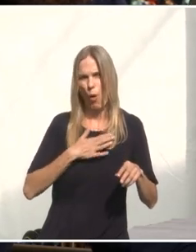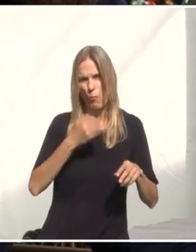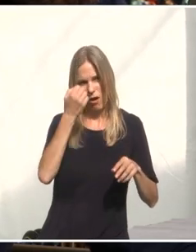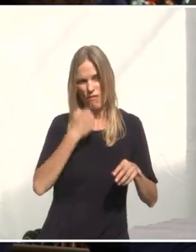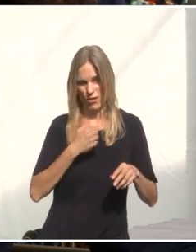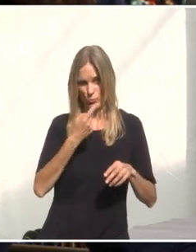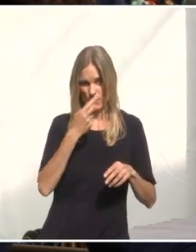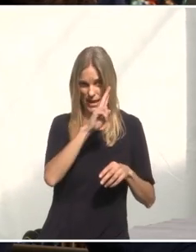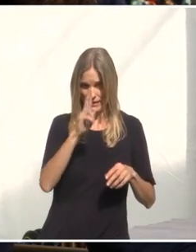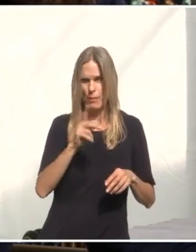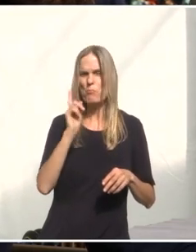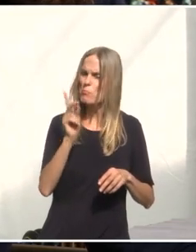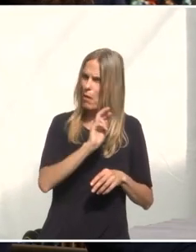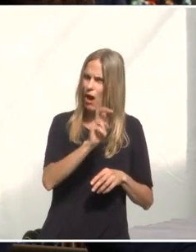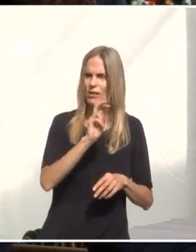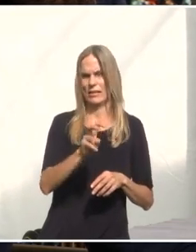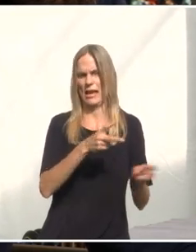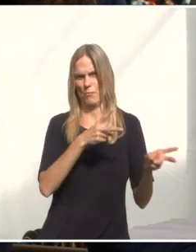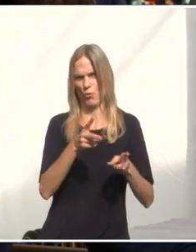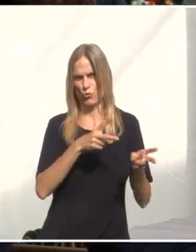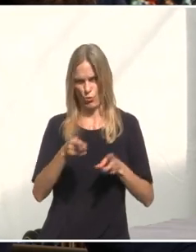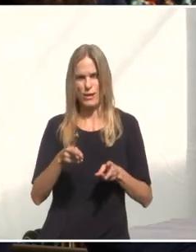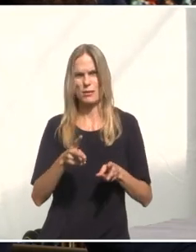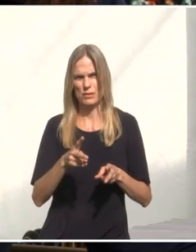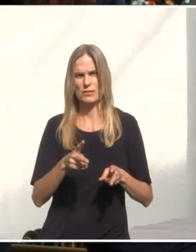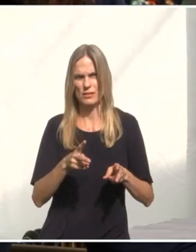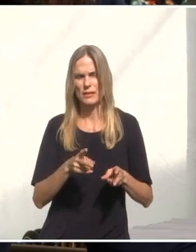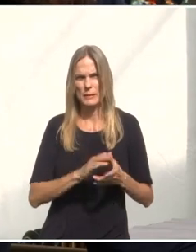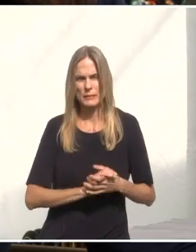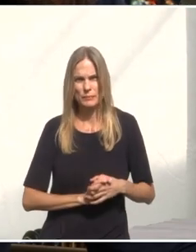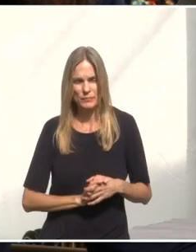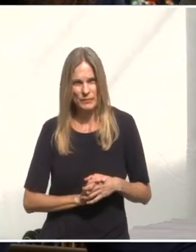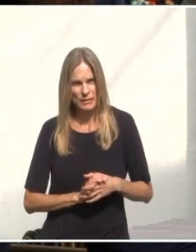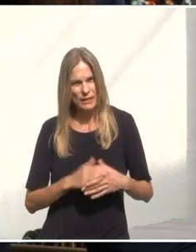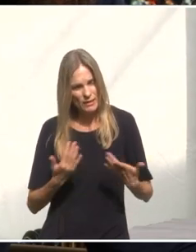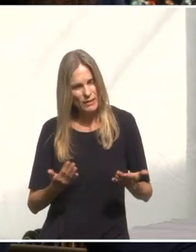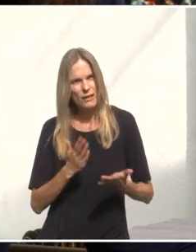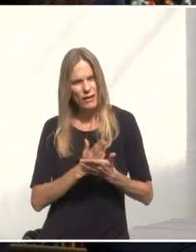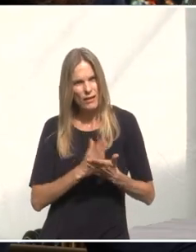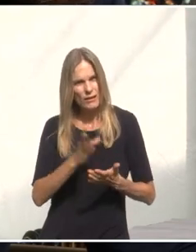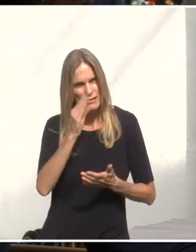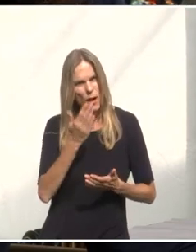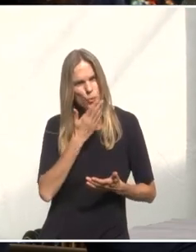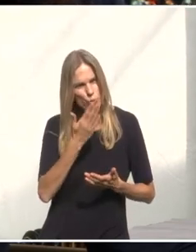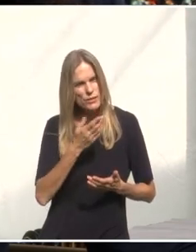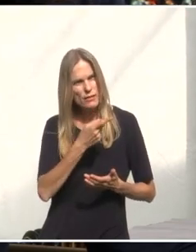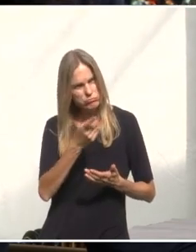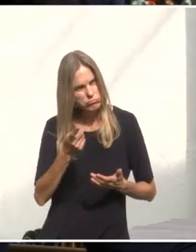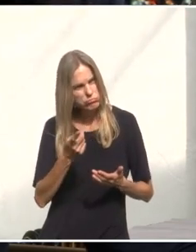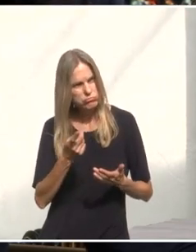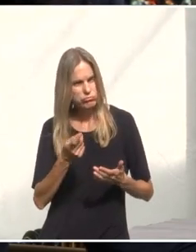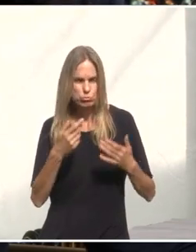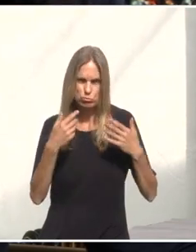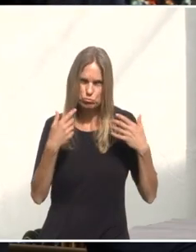seek help to check their prostate. How many? You could have asked that question also, Jevgeni. How many of you have